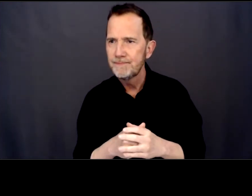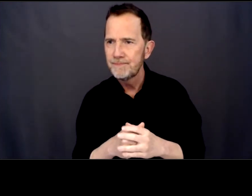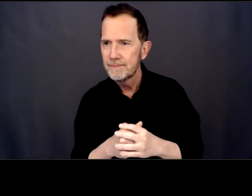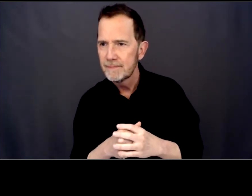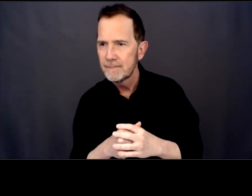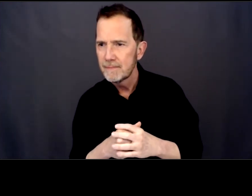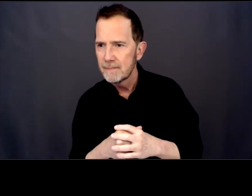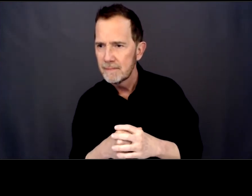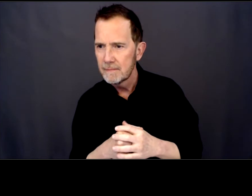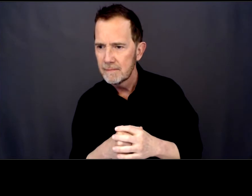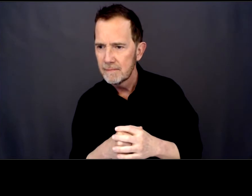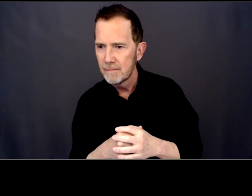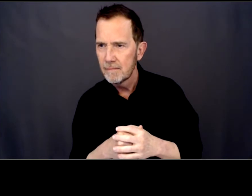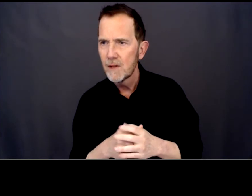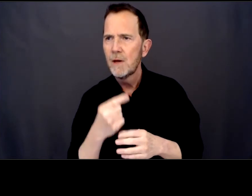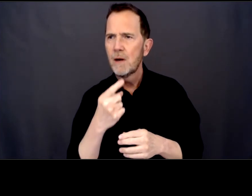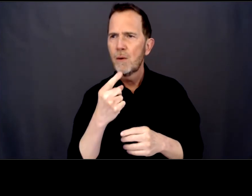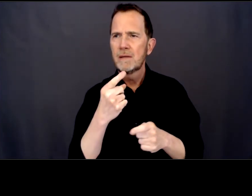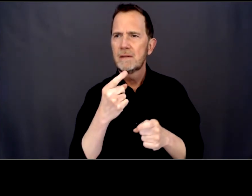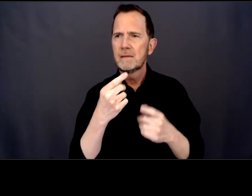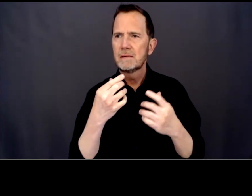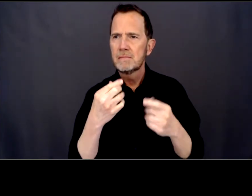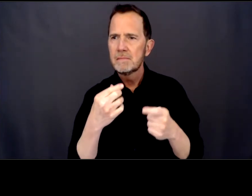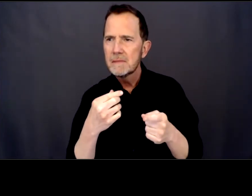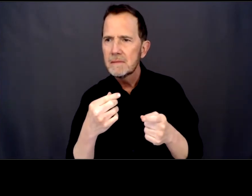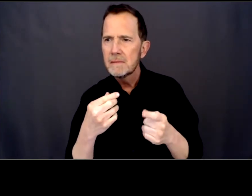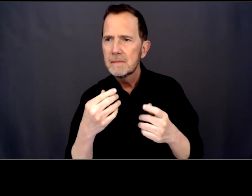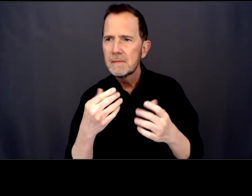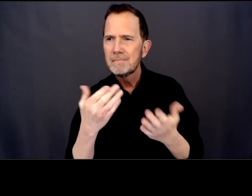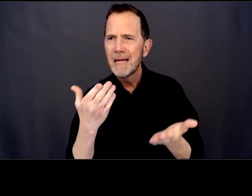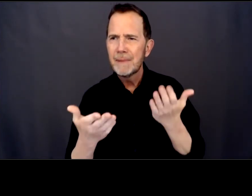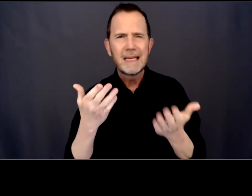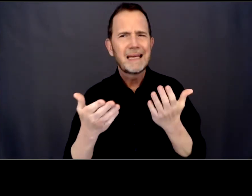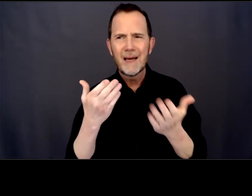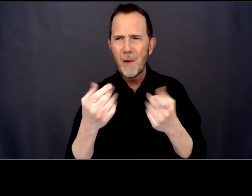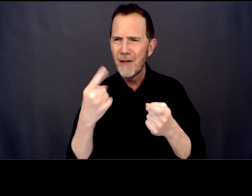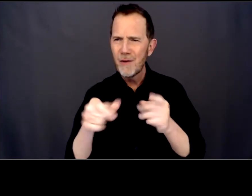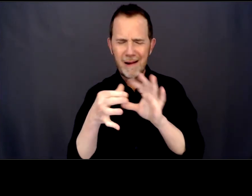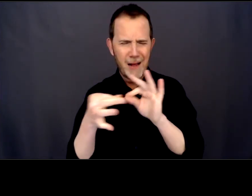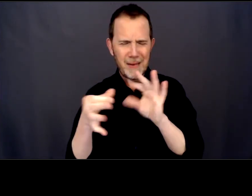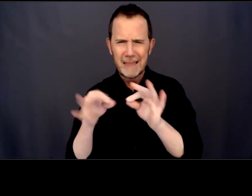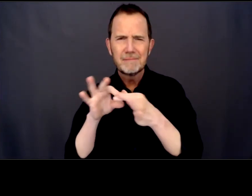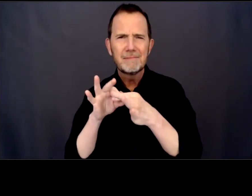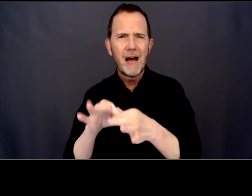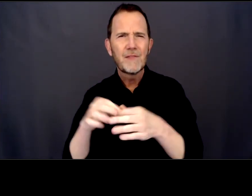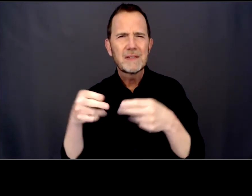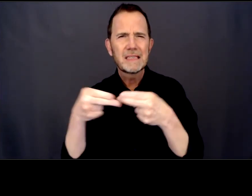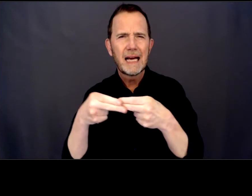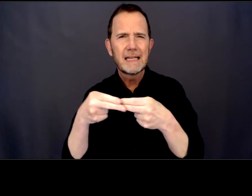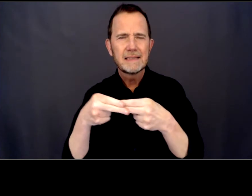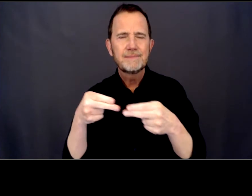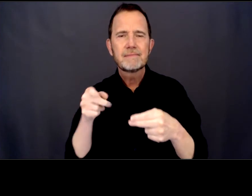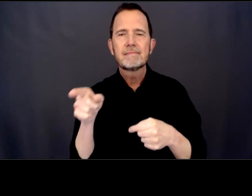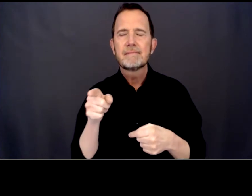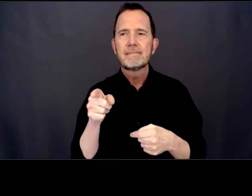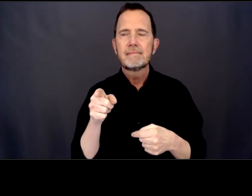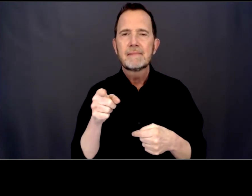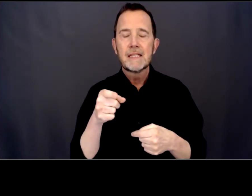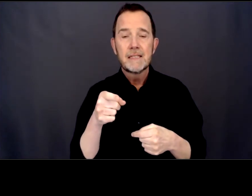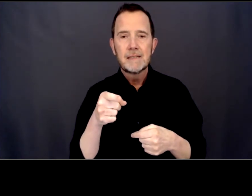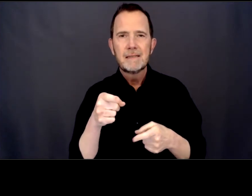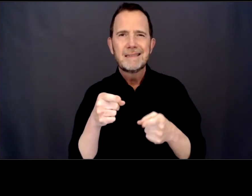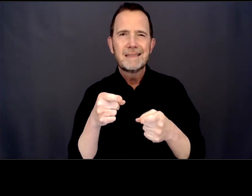brief specifically is, or maybe it was regarding the slides, but if we could make sure we provide some